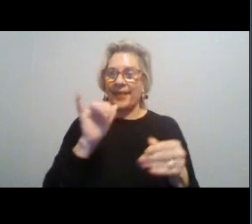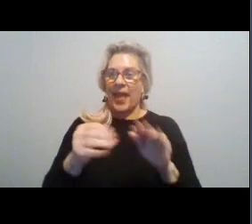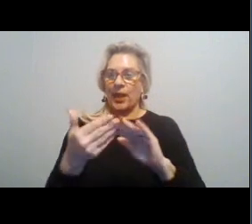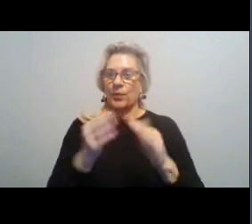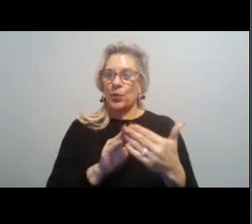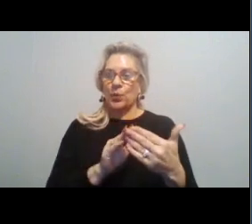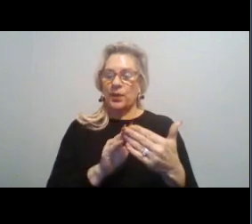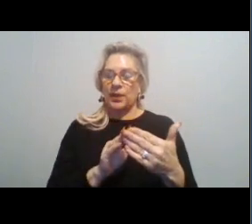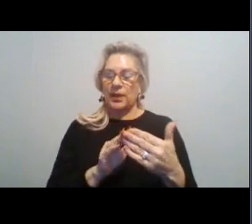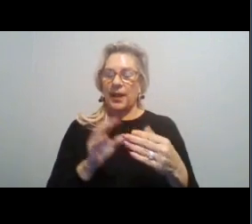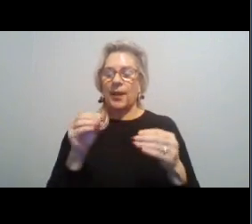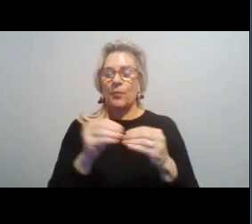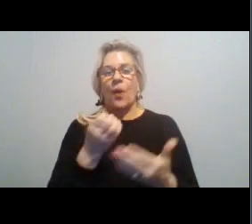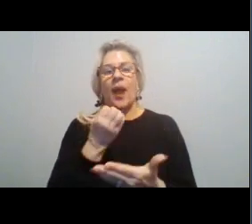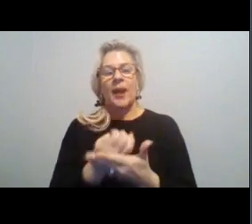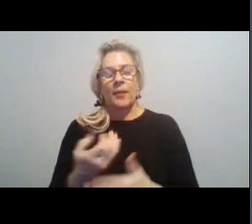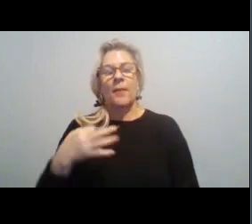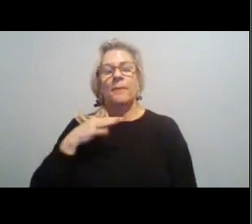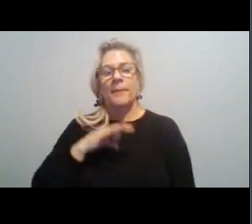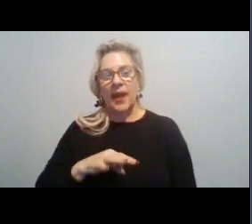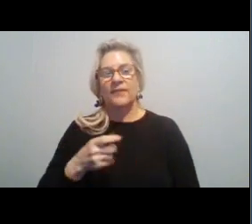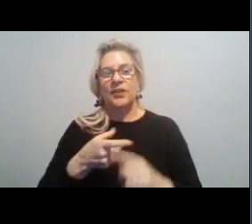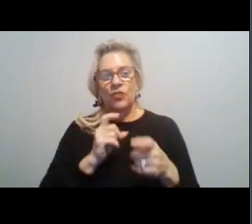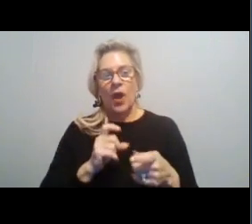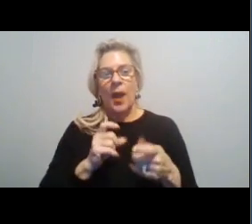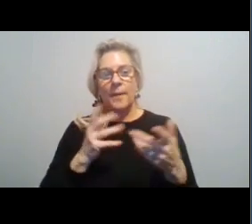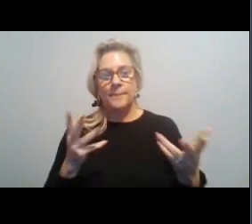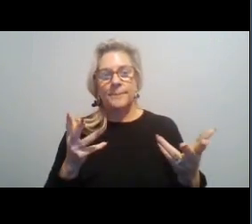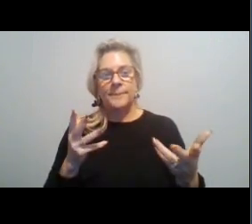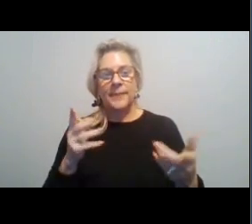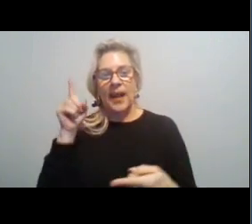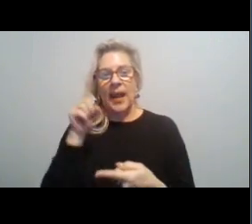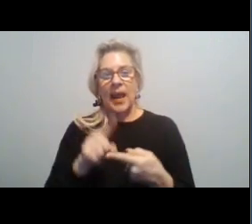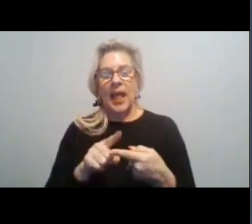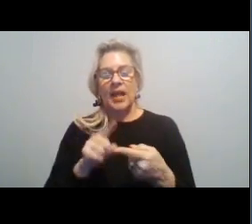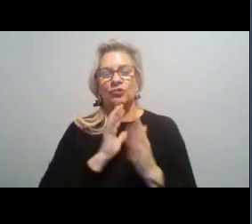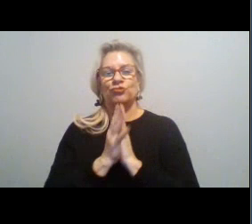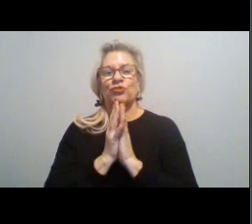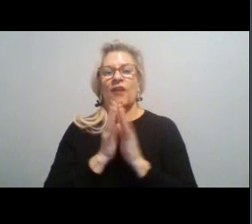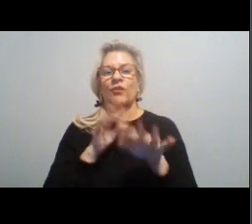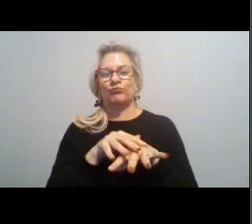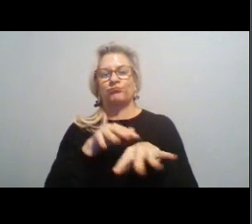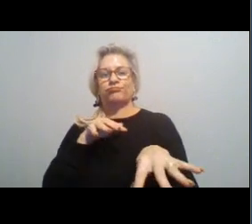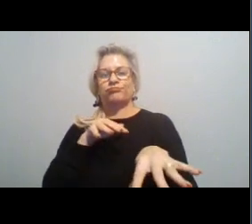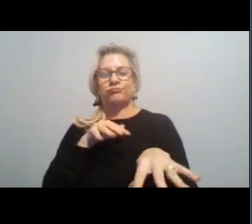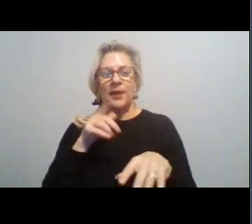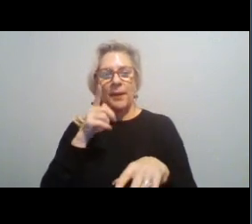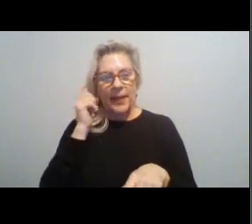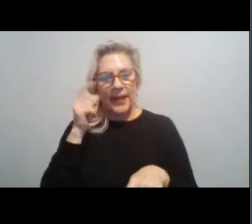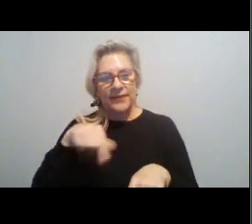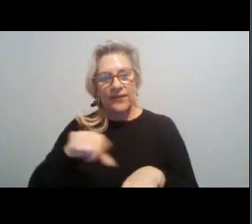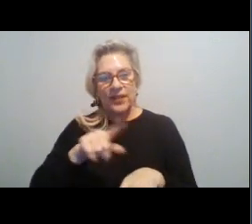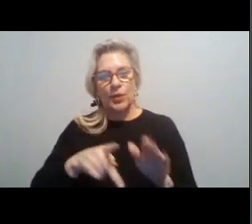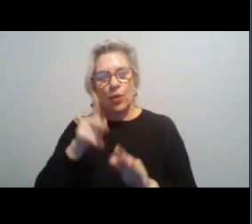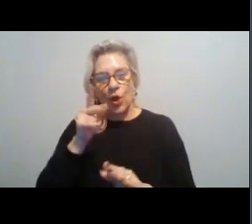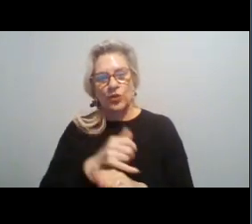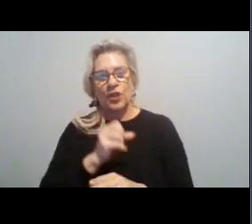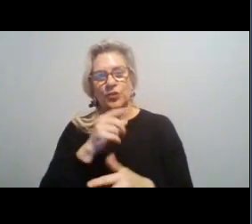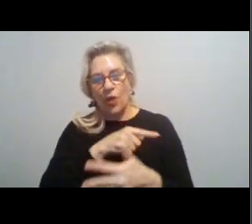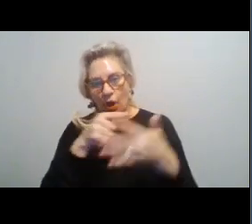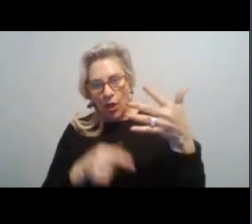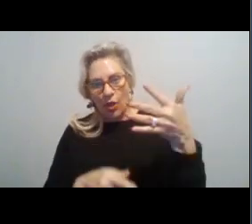going to be economic benefits from the less degree of traffic congestion as a result of these projects. And all of those,